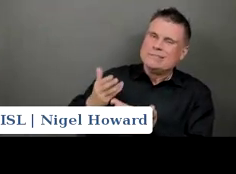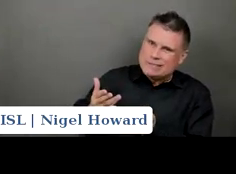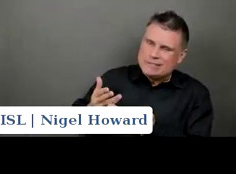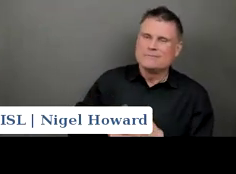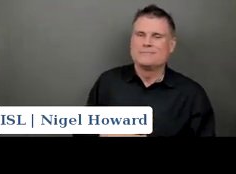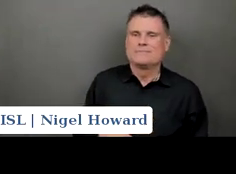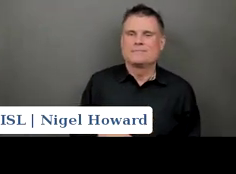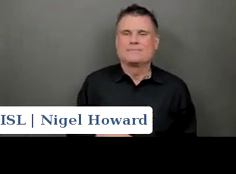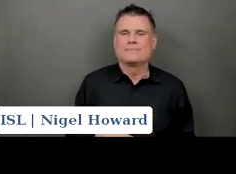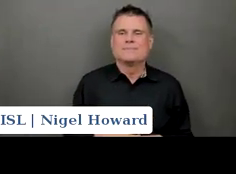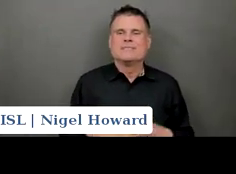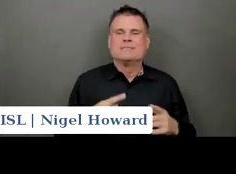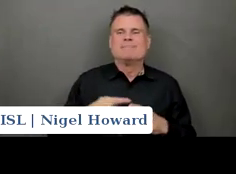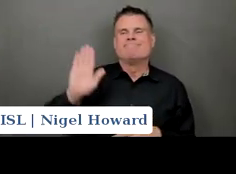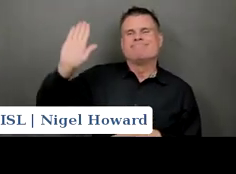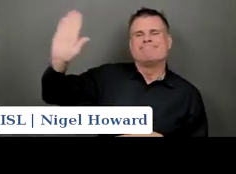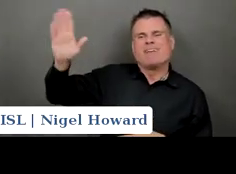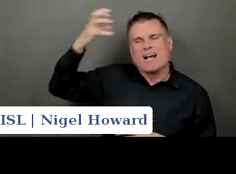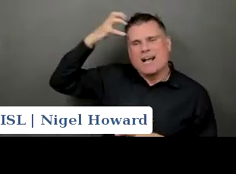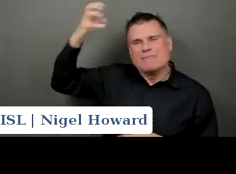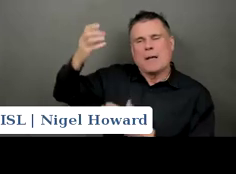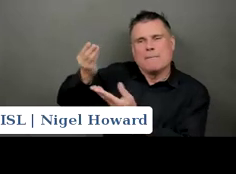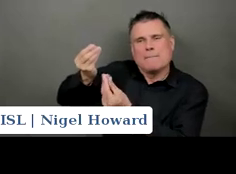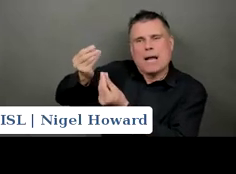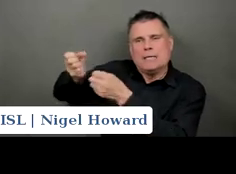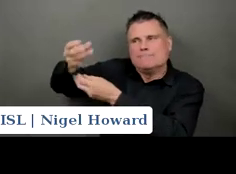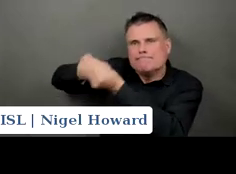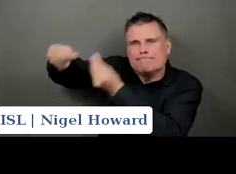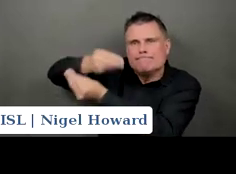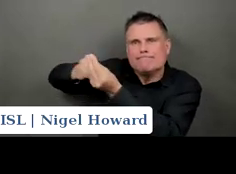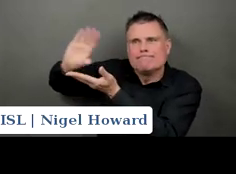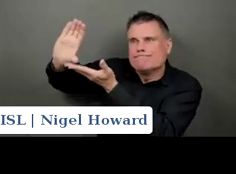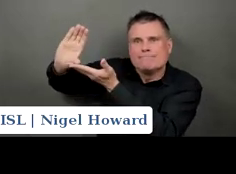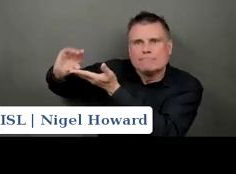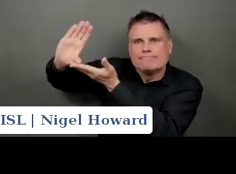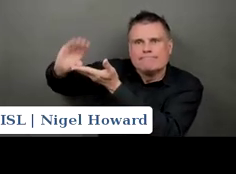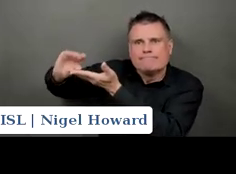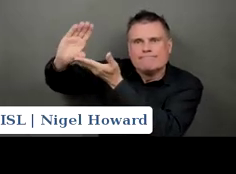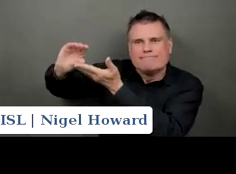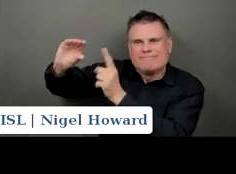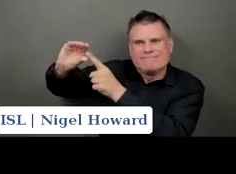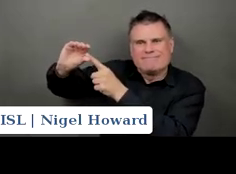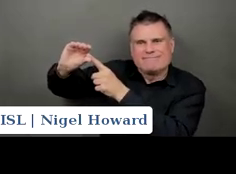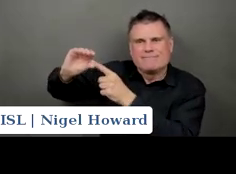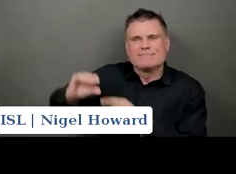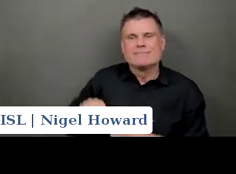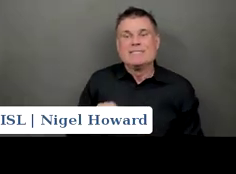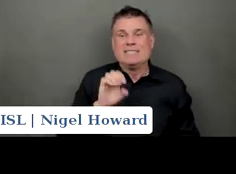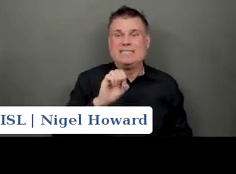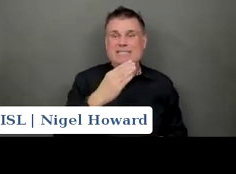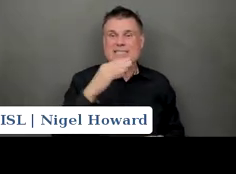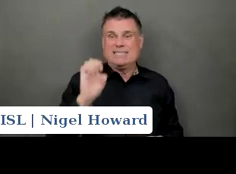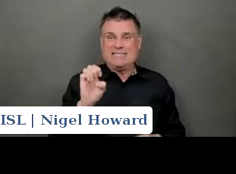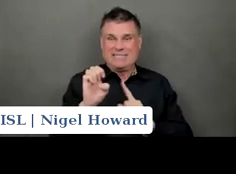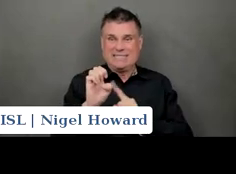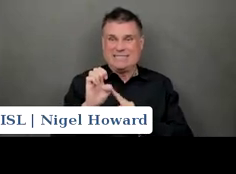work. For instance, in the ECD sector, funding is based on a per-child subsidy, and but